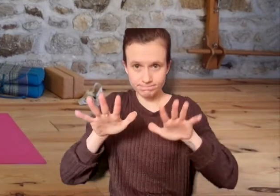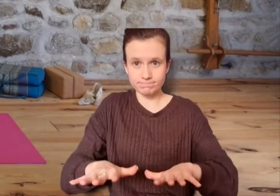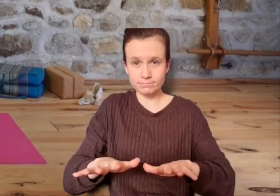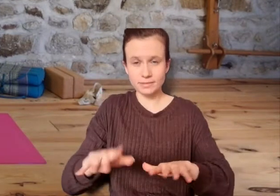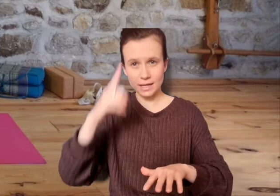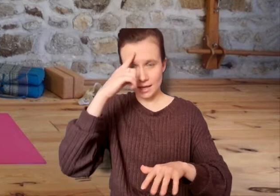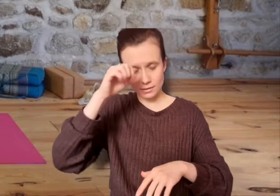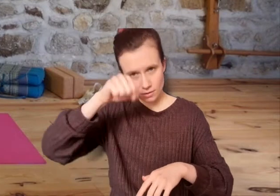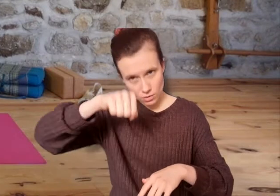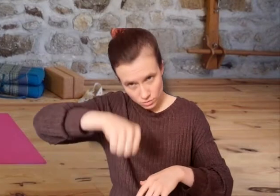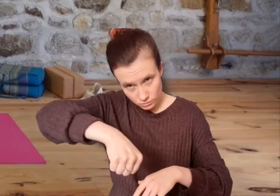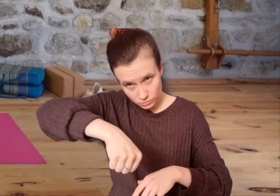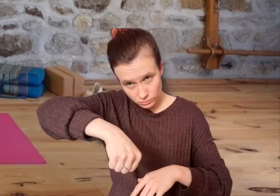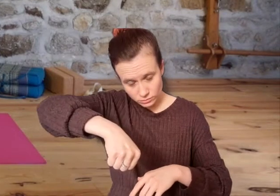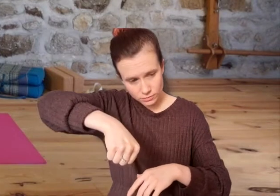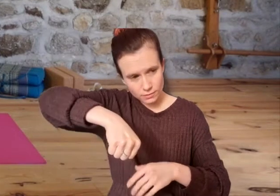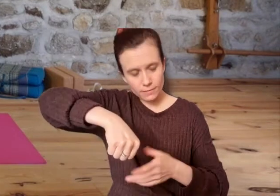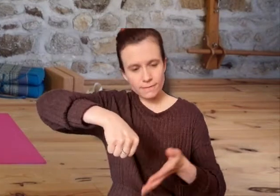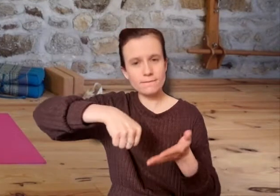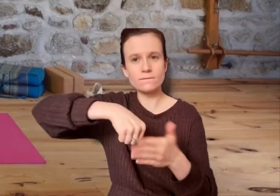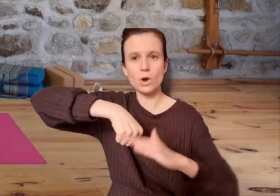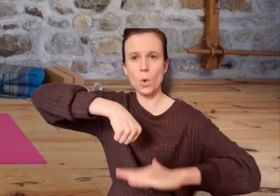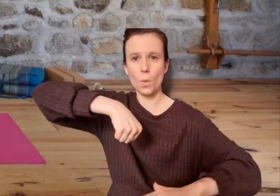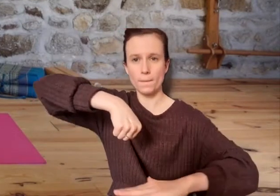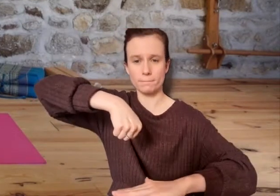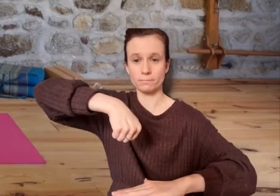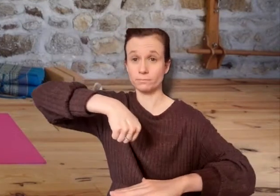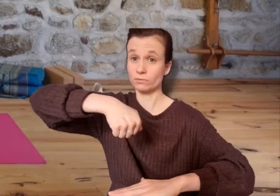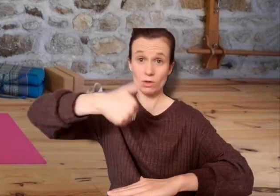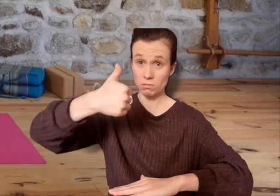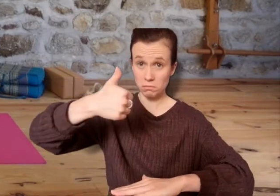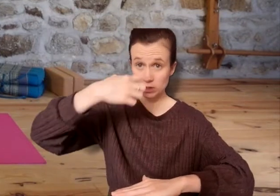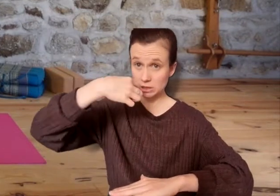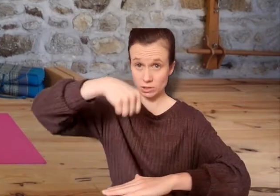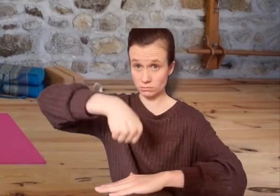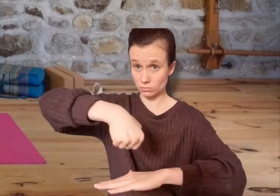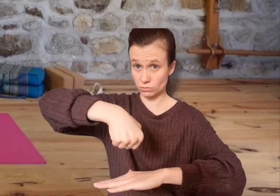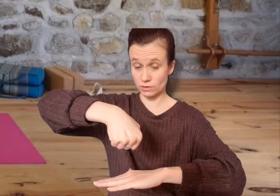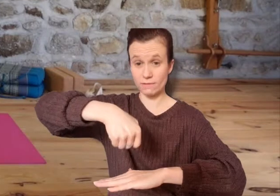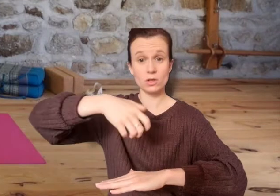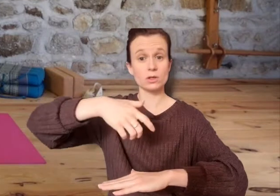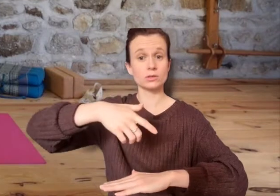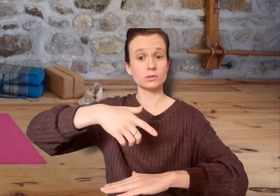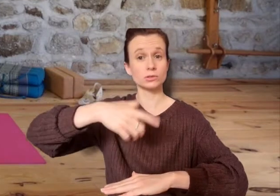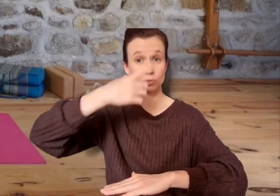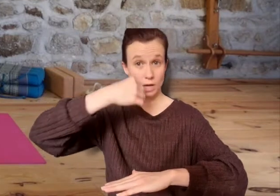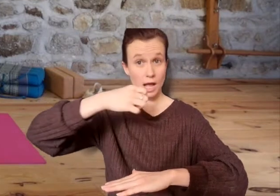toward the floor. Now, you're fine if you're here, yeah? You want to keep